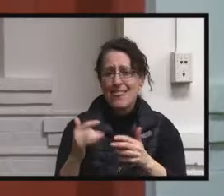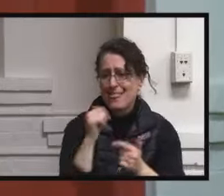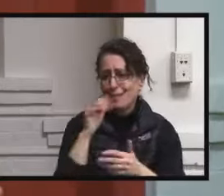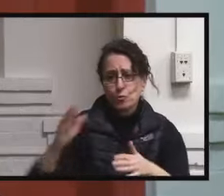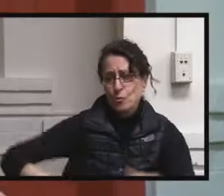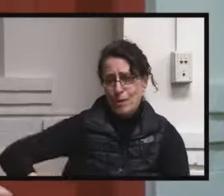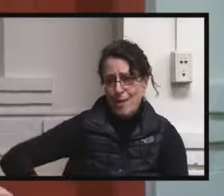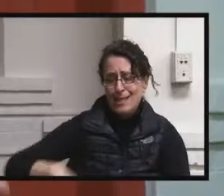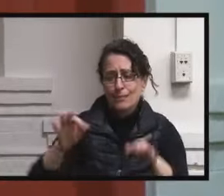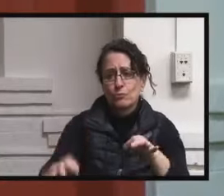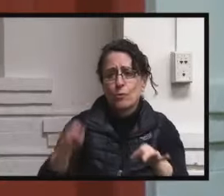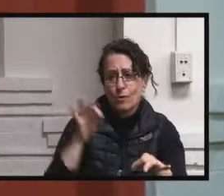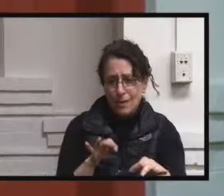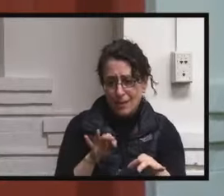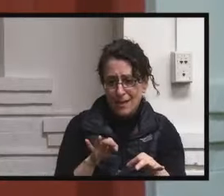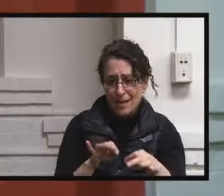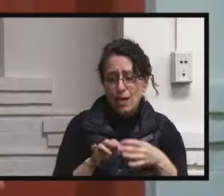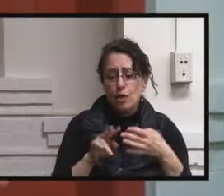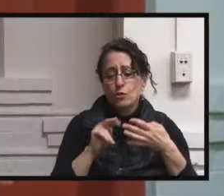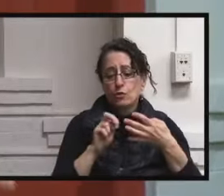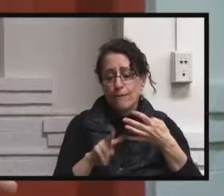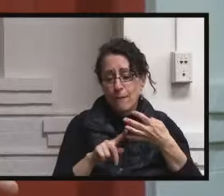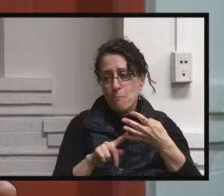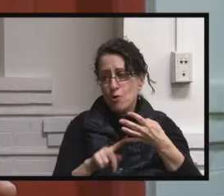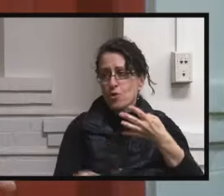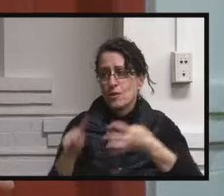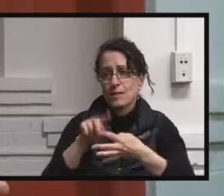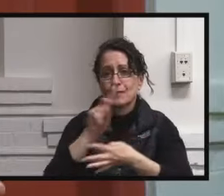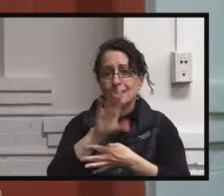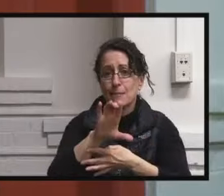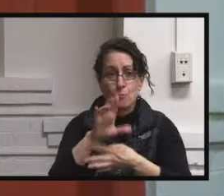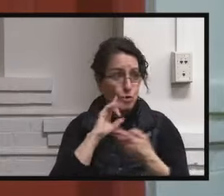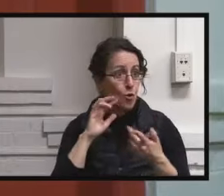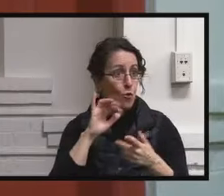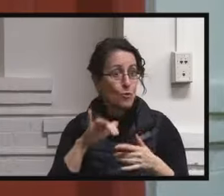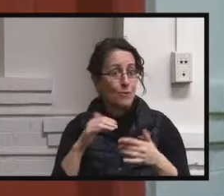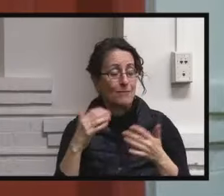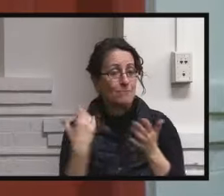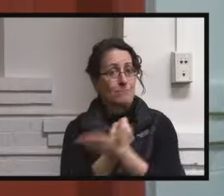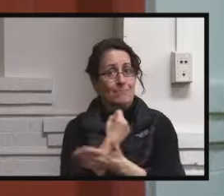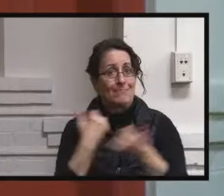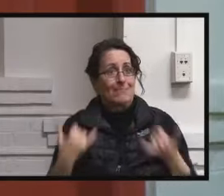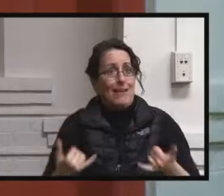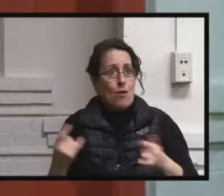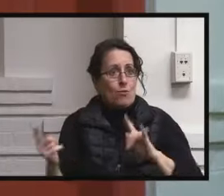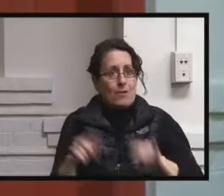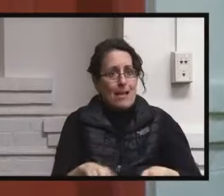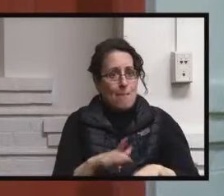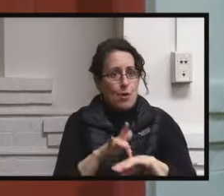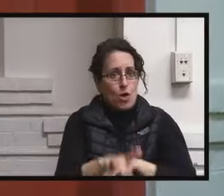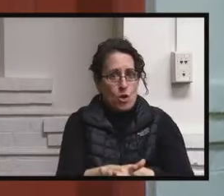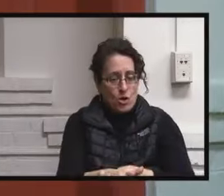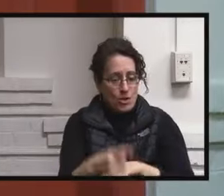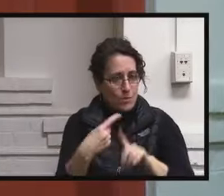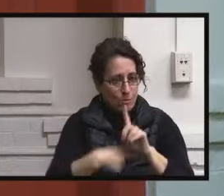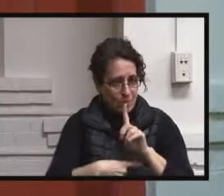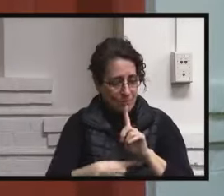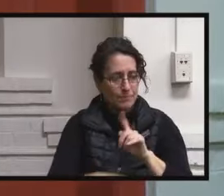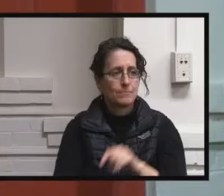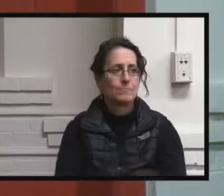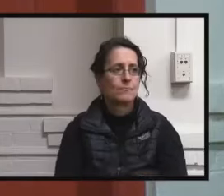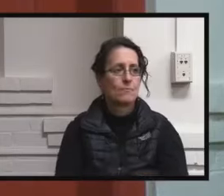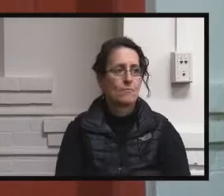And that's the reason why we're here on December 1st rather than on January 1st. The second thing is that our